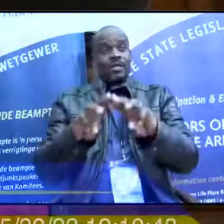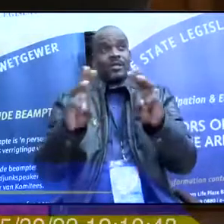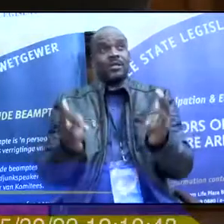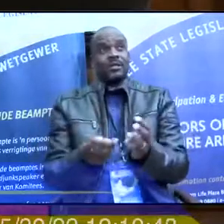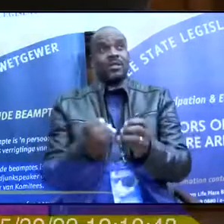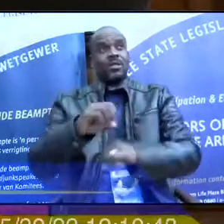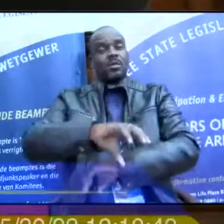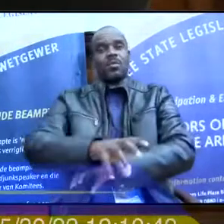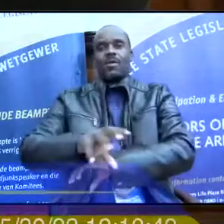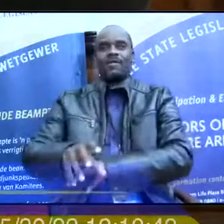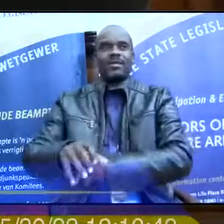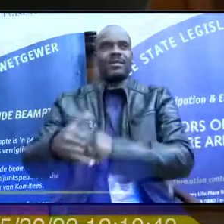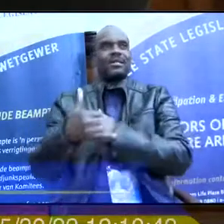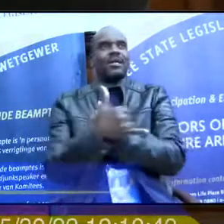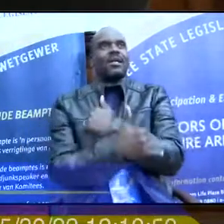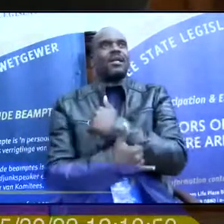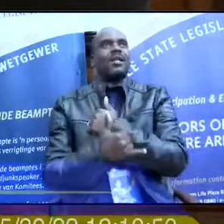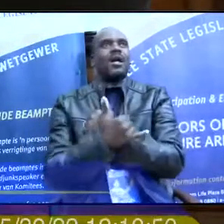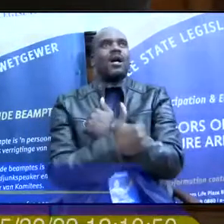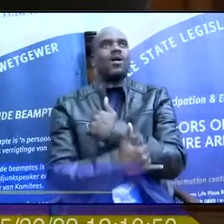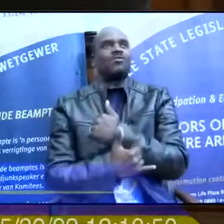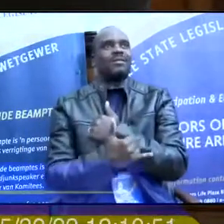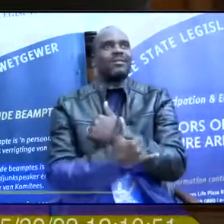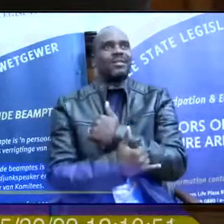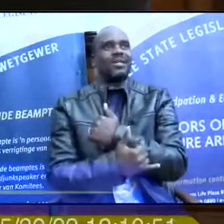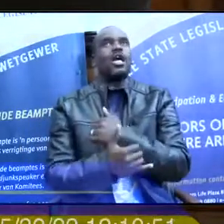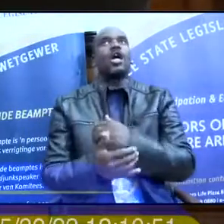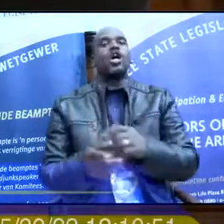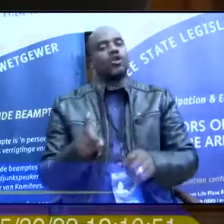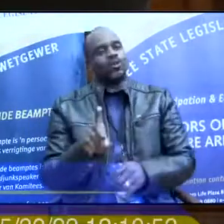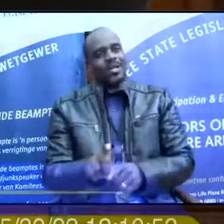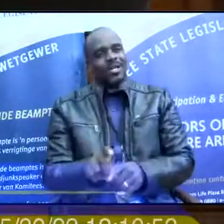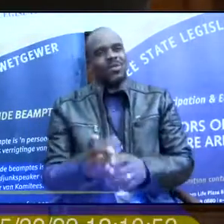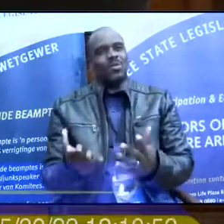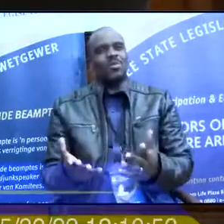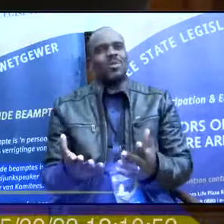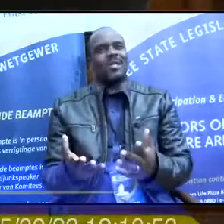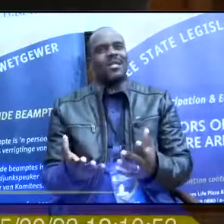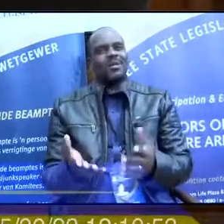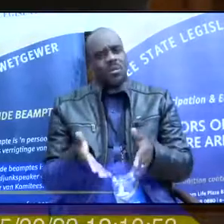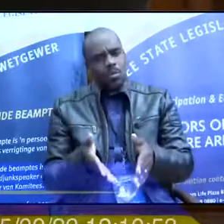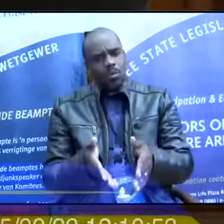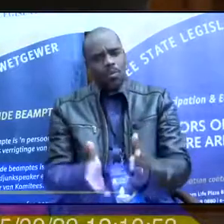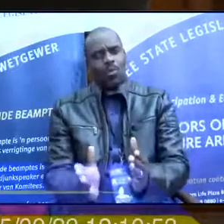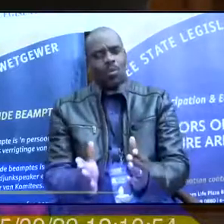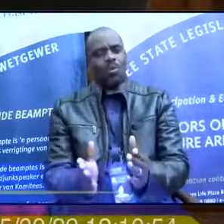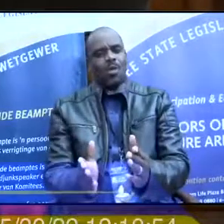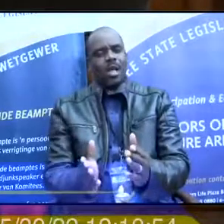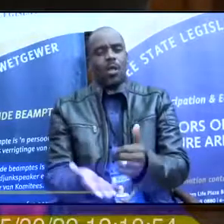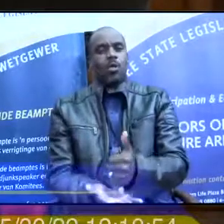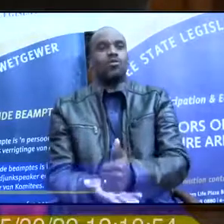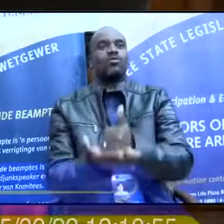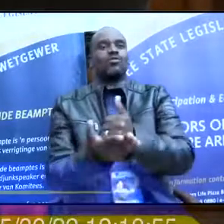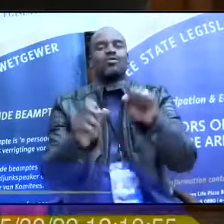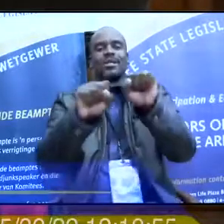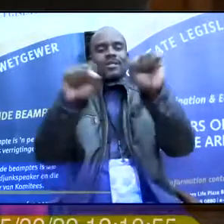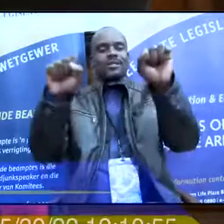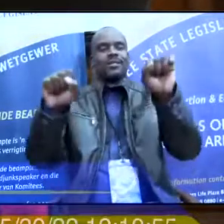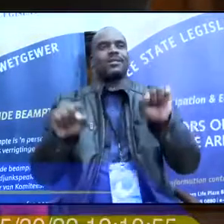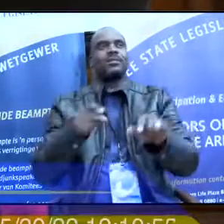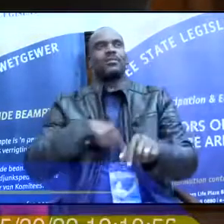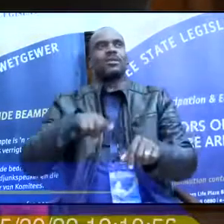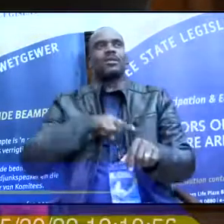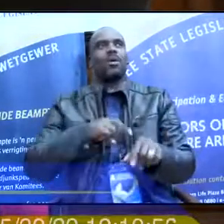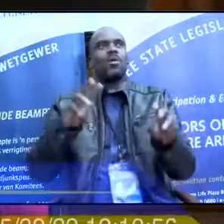country there should be a way to graduate them out of that welfare system the